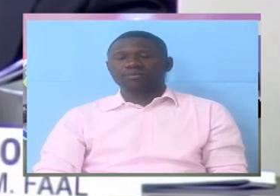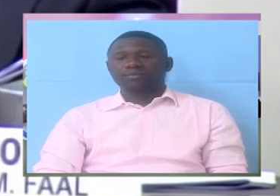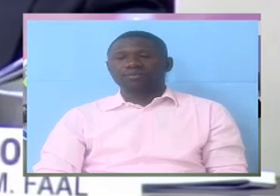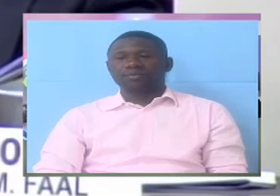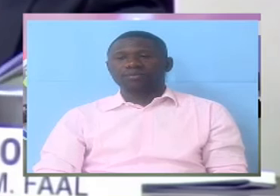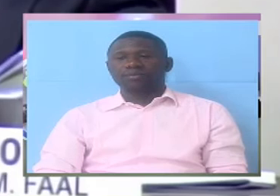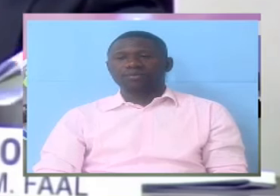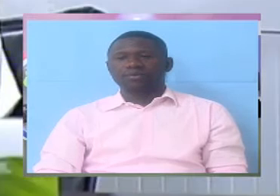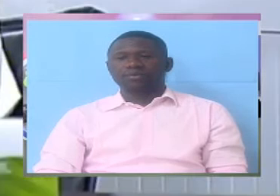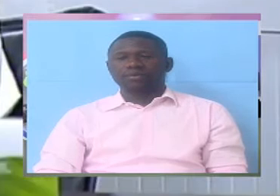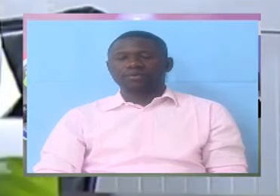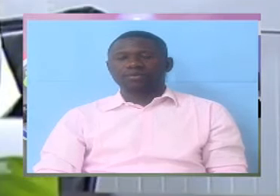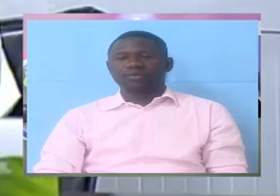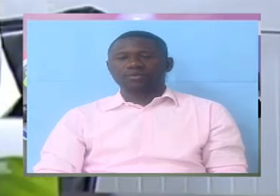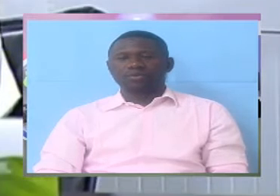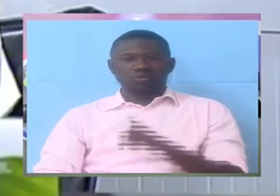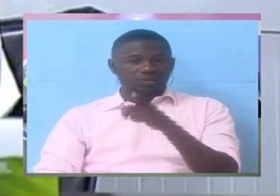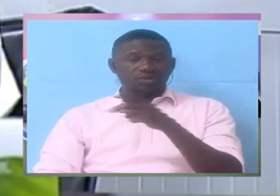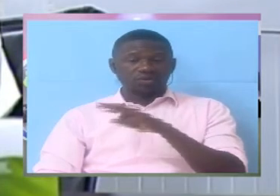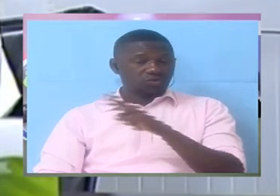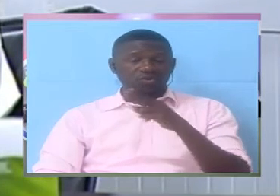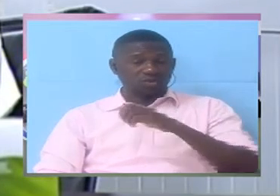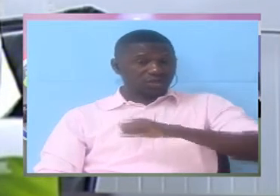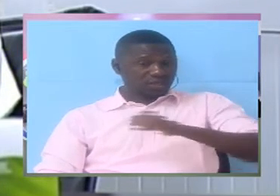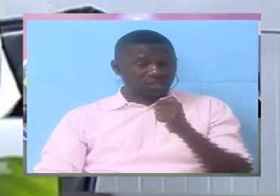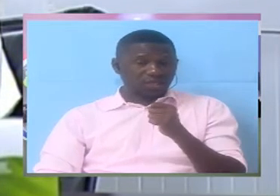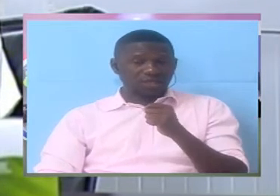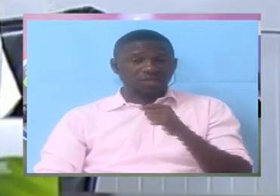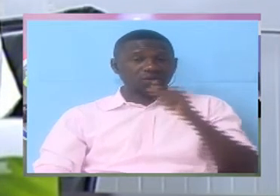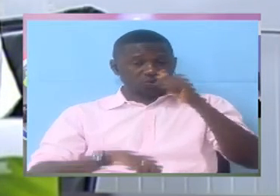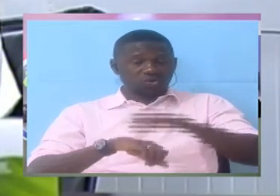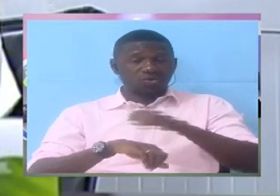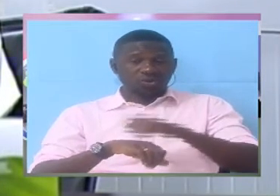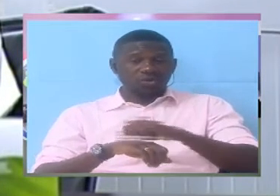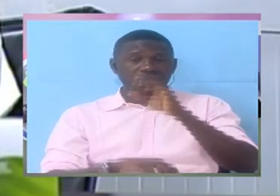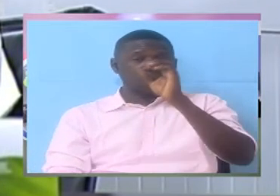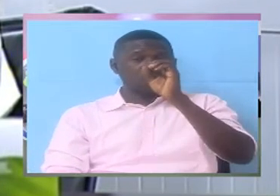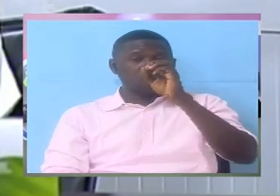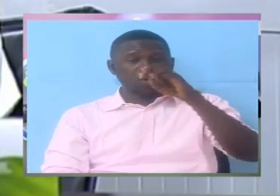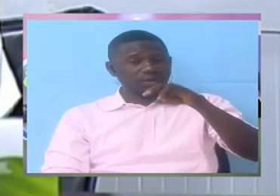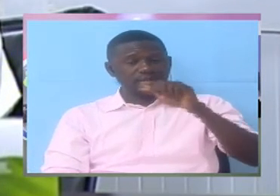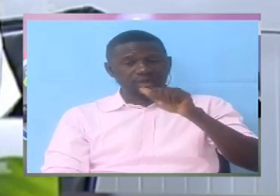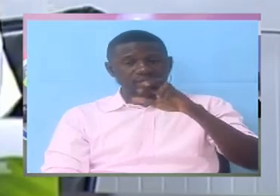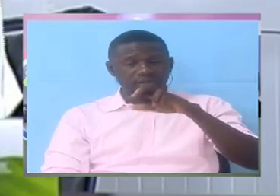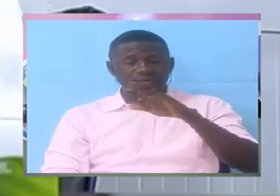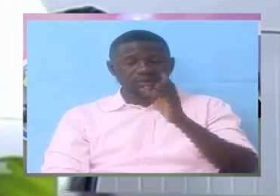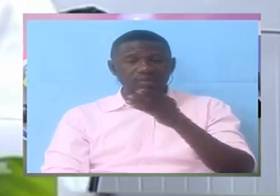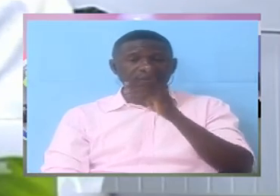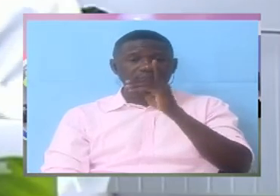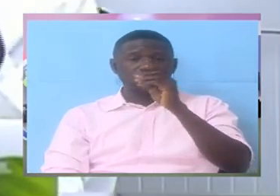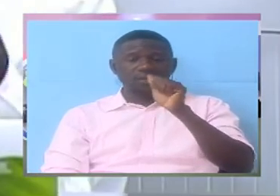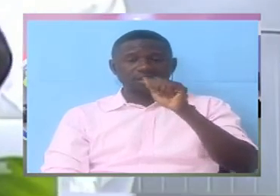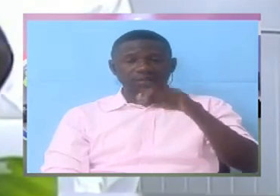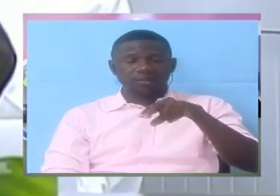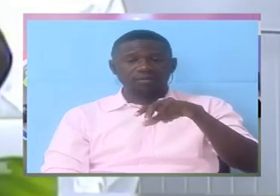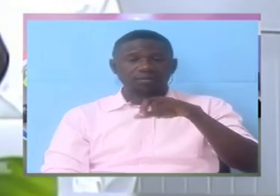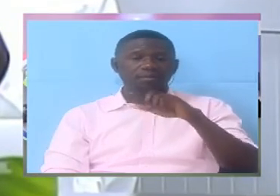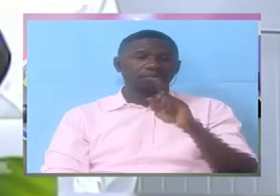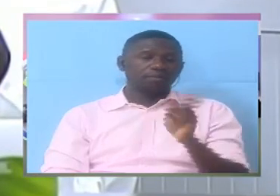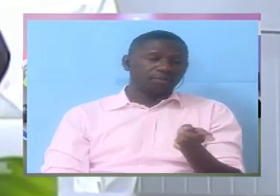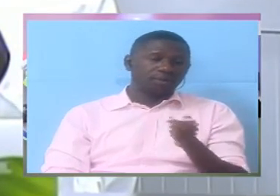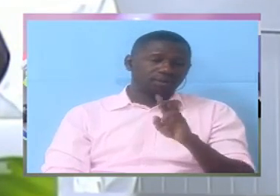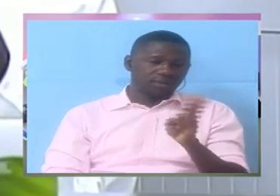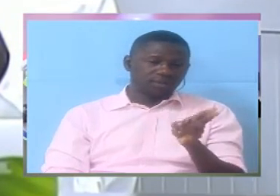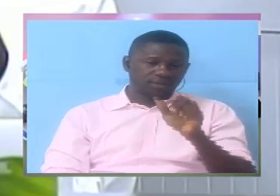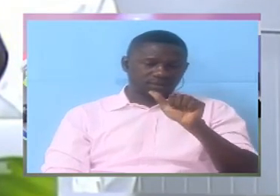You see, you did not deny torturing Omar Damfa. Imaso so de kafu Omar Damfa ya tajireya.